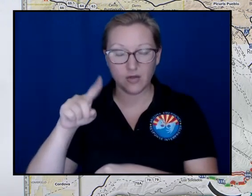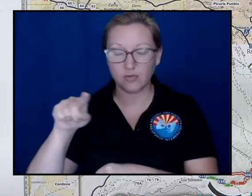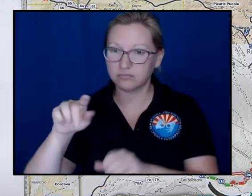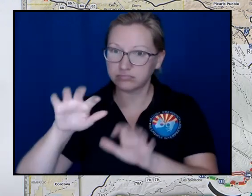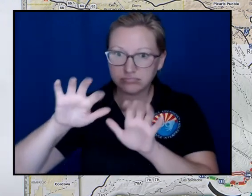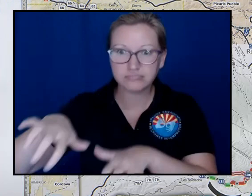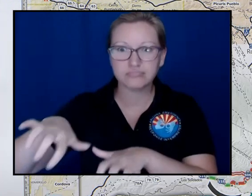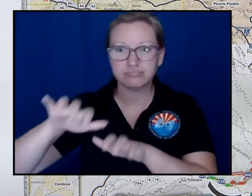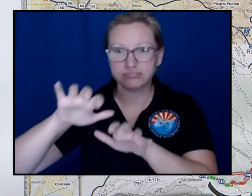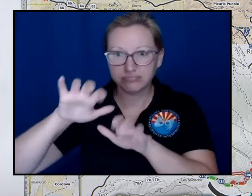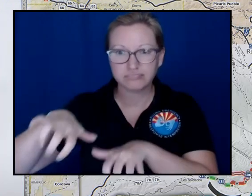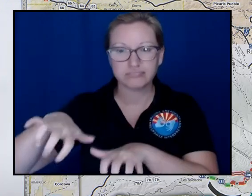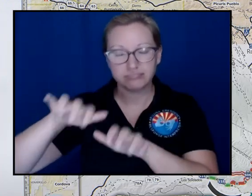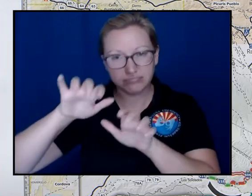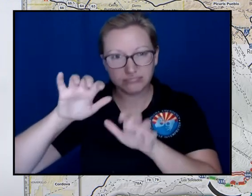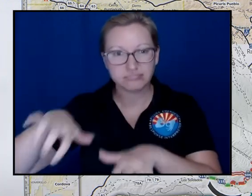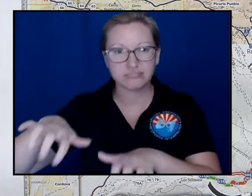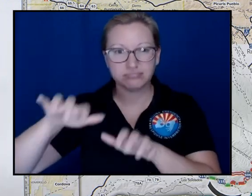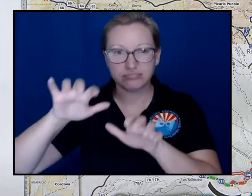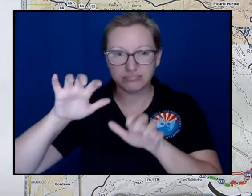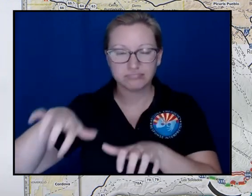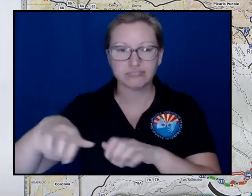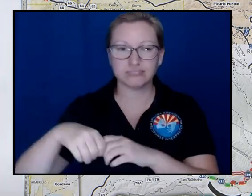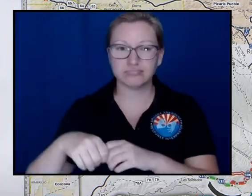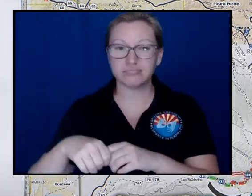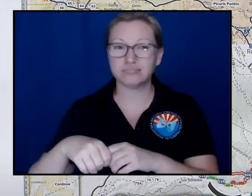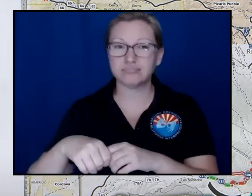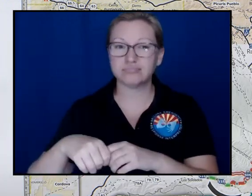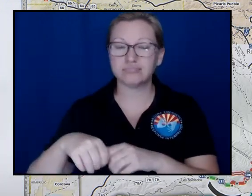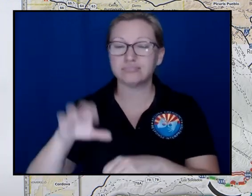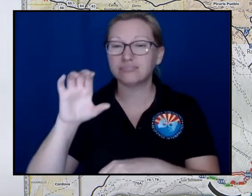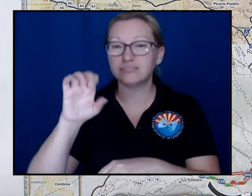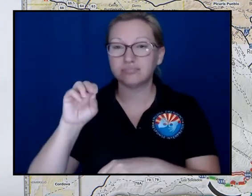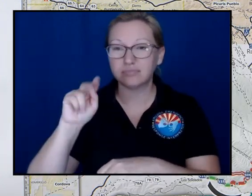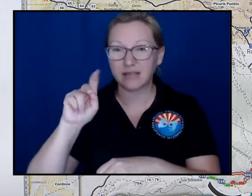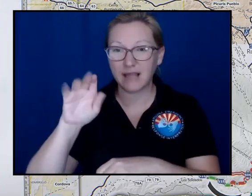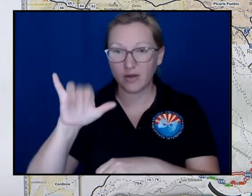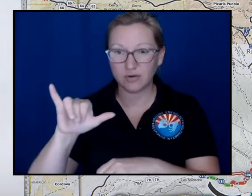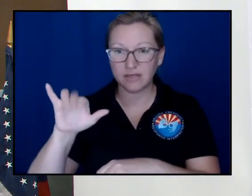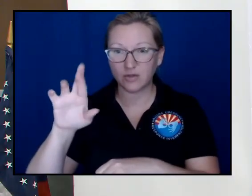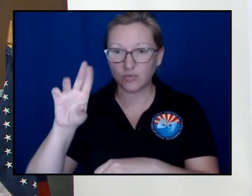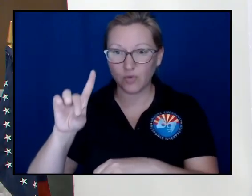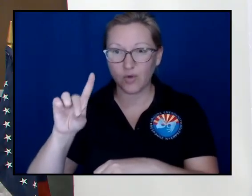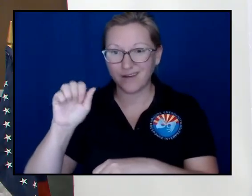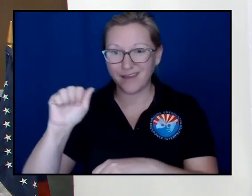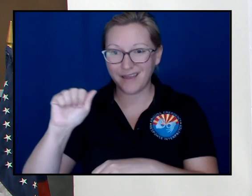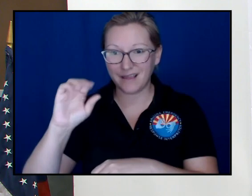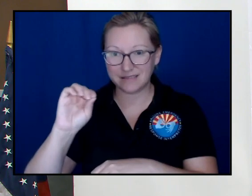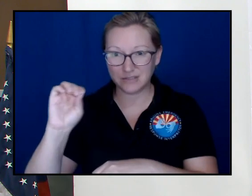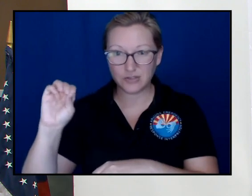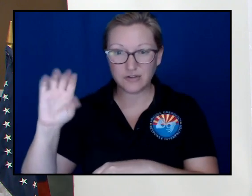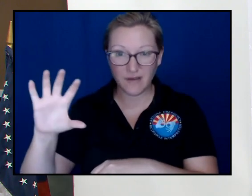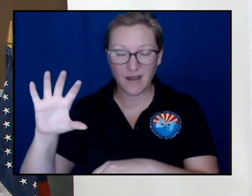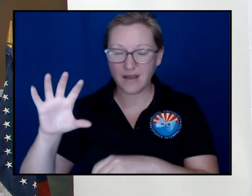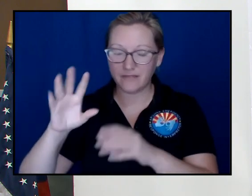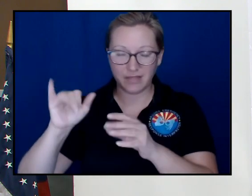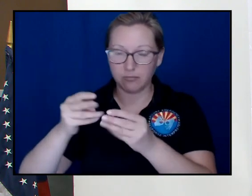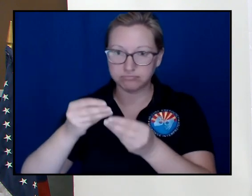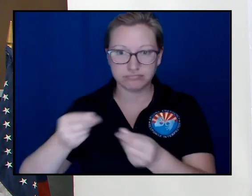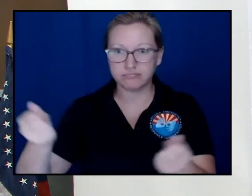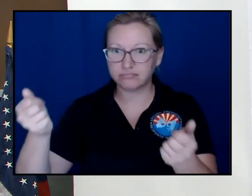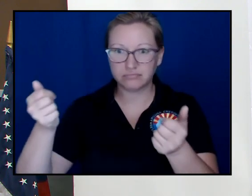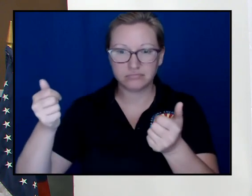got that washed out the county road A005, and the folks are still working to open that